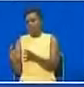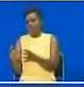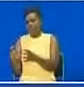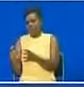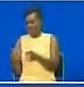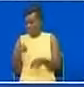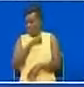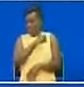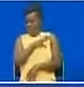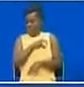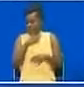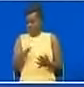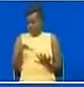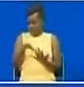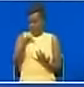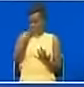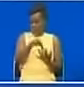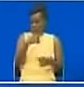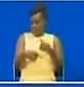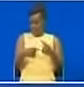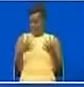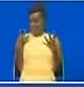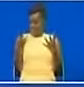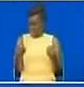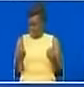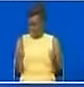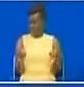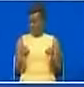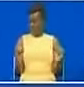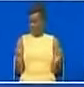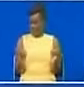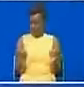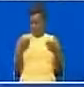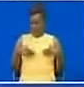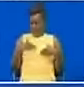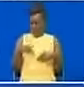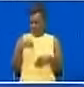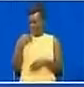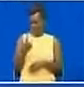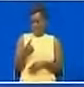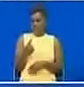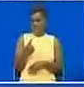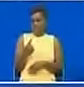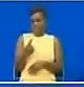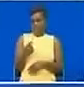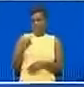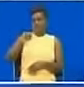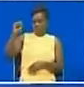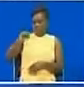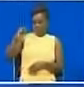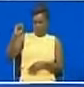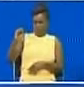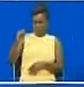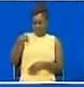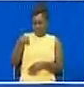is fear that the nomination process will not be free and fair. Those holding the view argue that seasoned politicians will